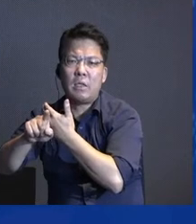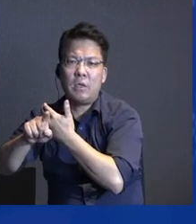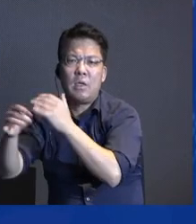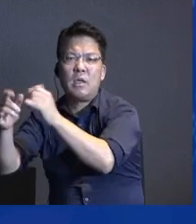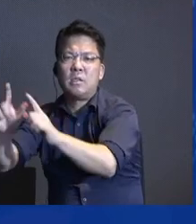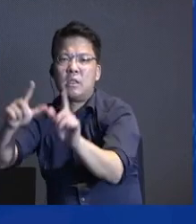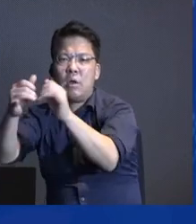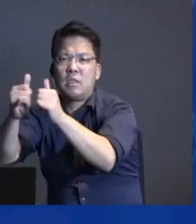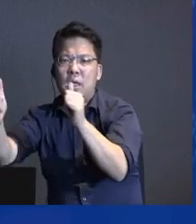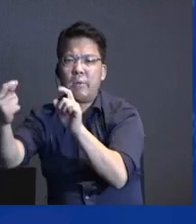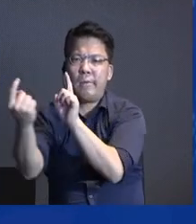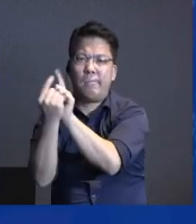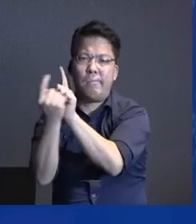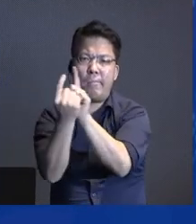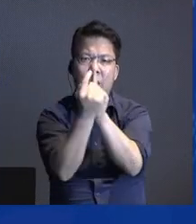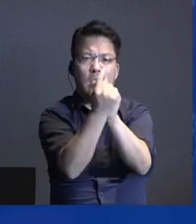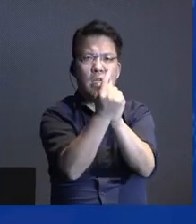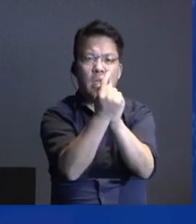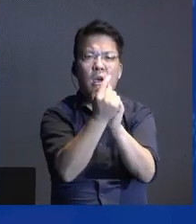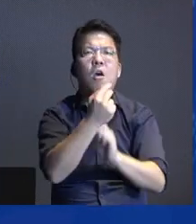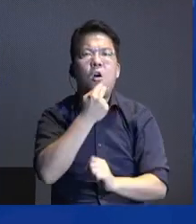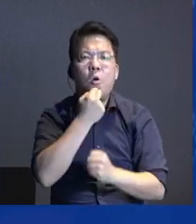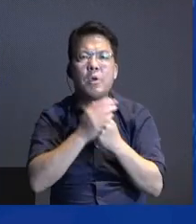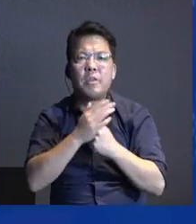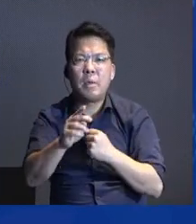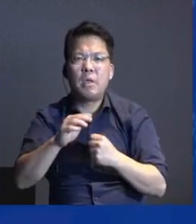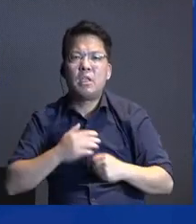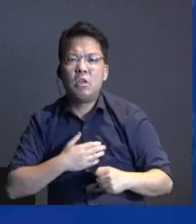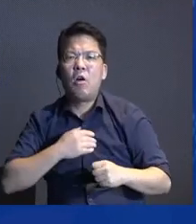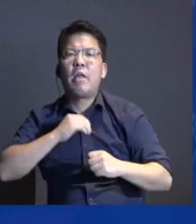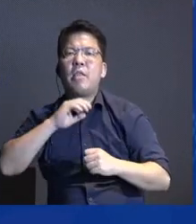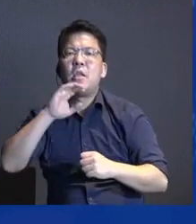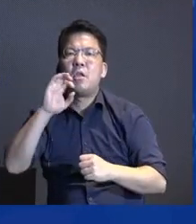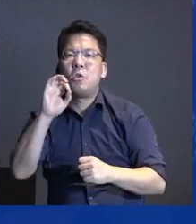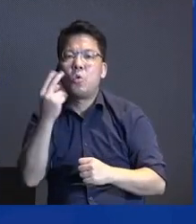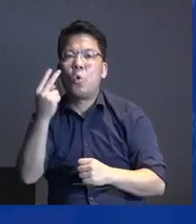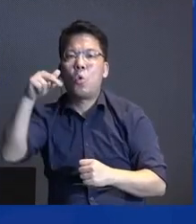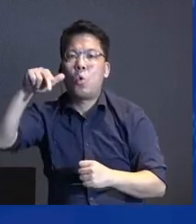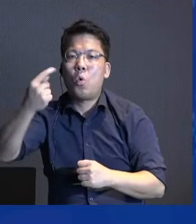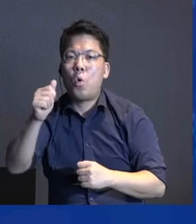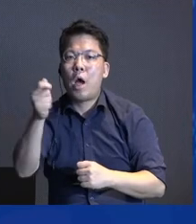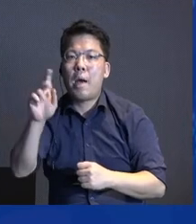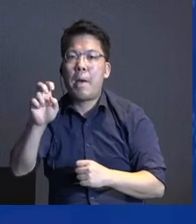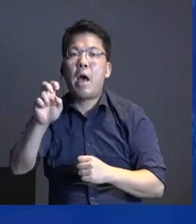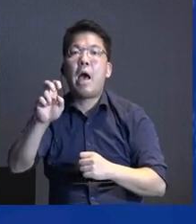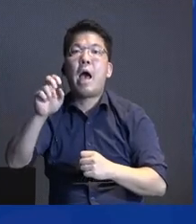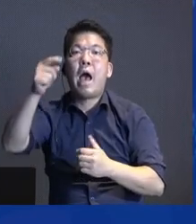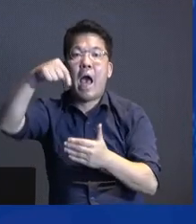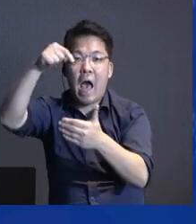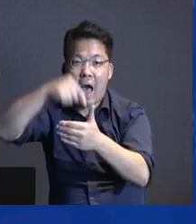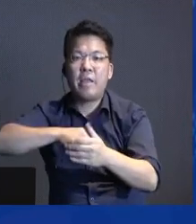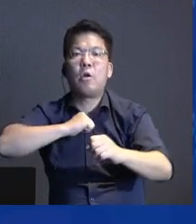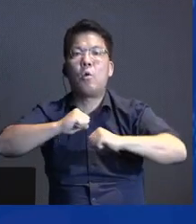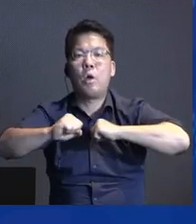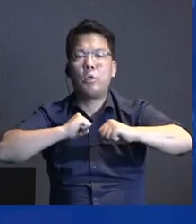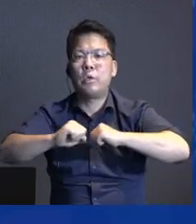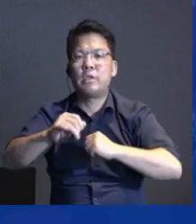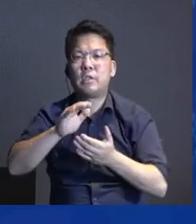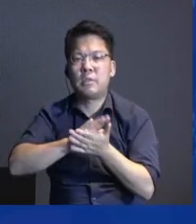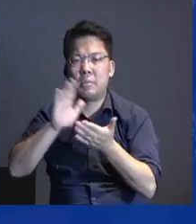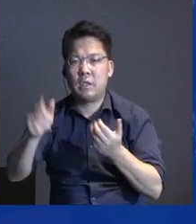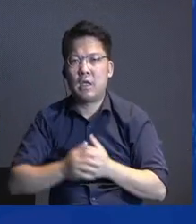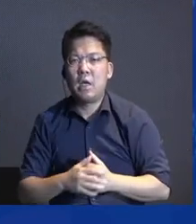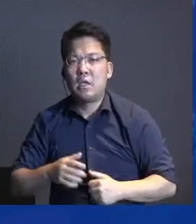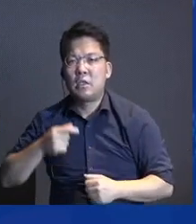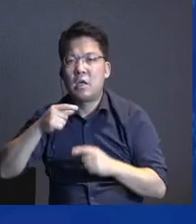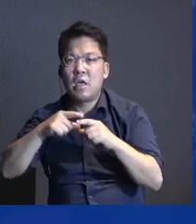presentation. I hope the community-based elderly care activity in Yokohama City, Japan can be your new perspective on thinking about